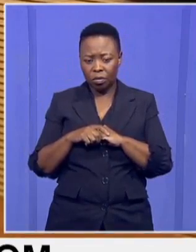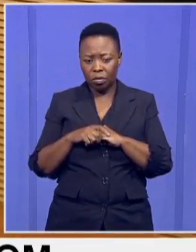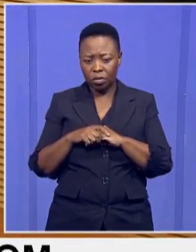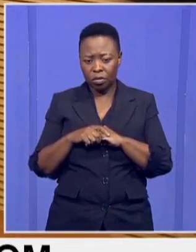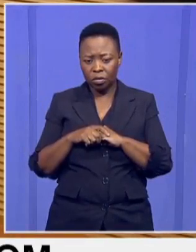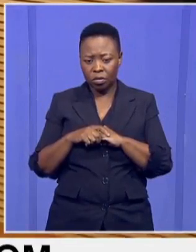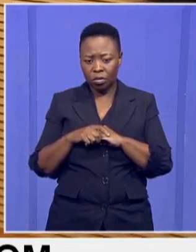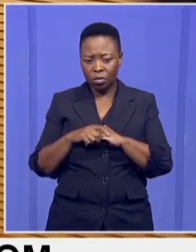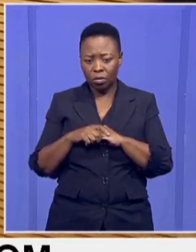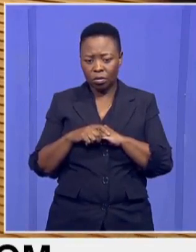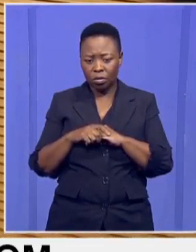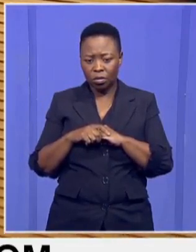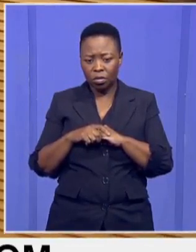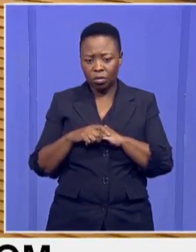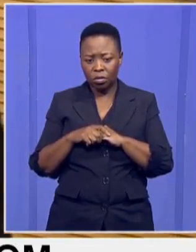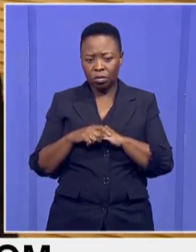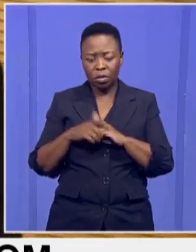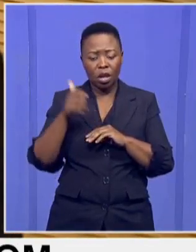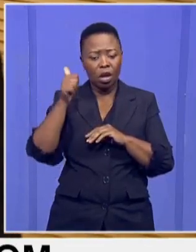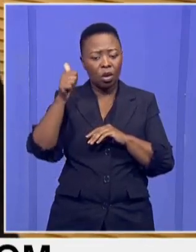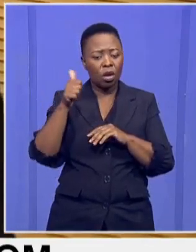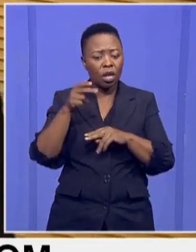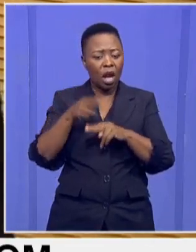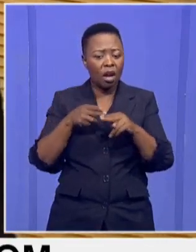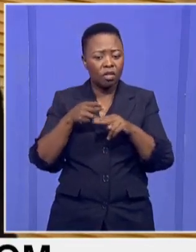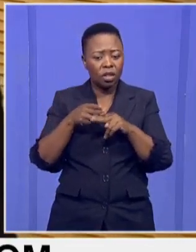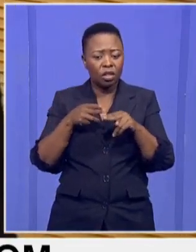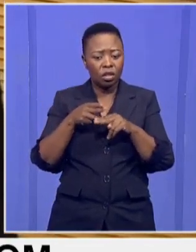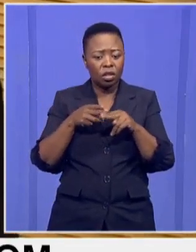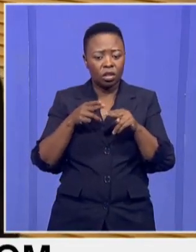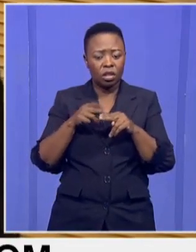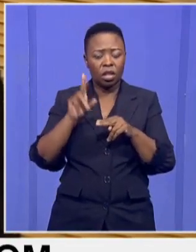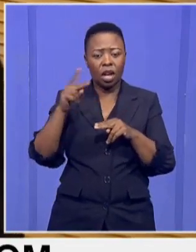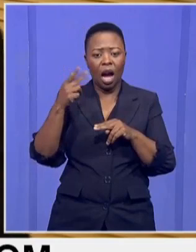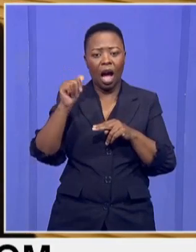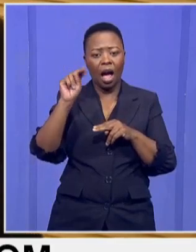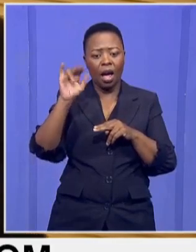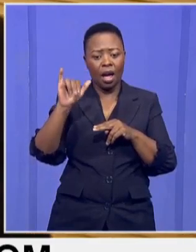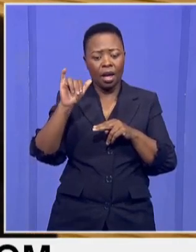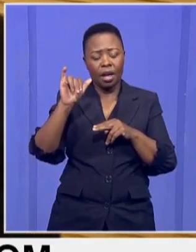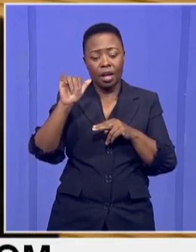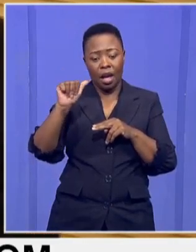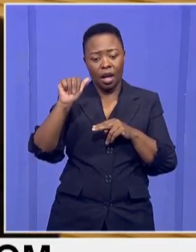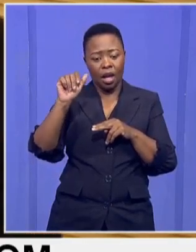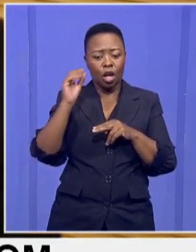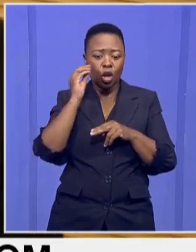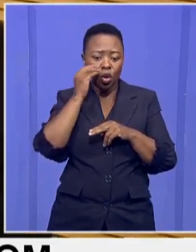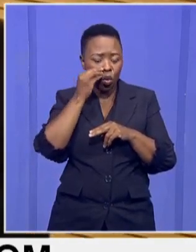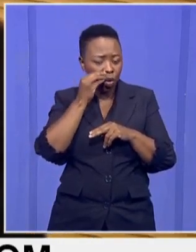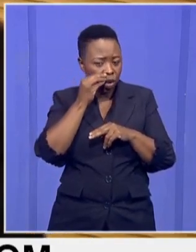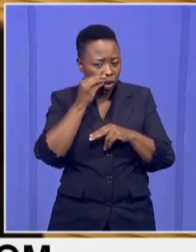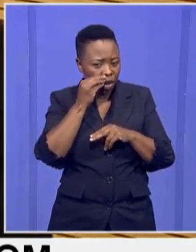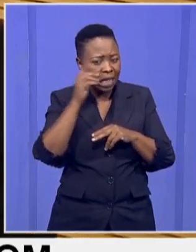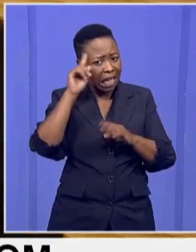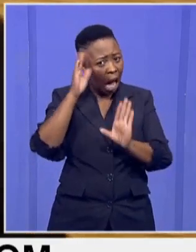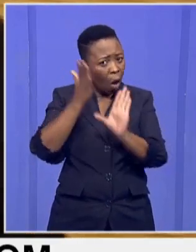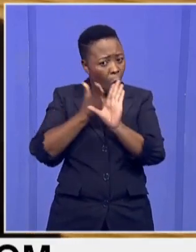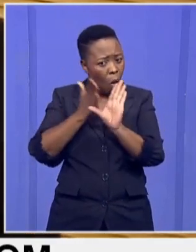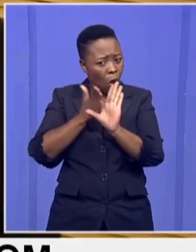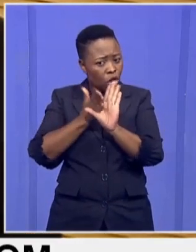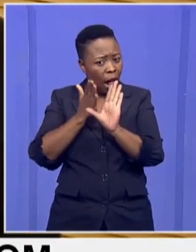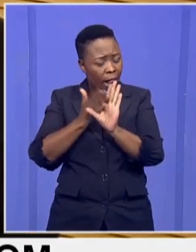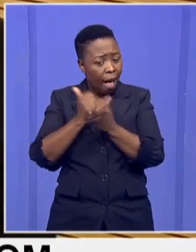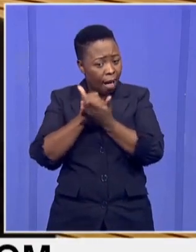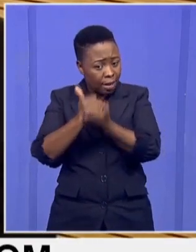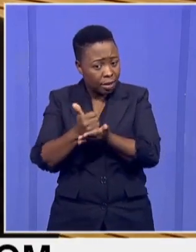ahead, introduce yourself. Good afternoon, it's Sponsor Muzipa from Kaya News. I just wanted to find out, will the victims be provided with psychological support? All